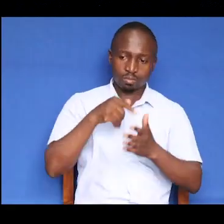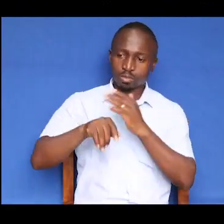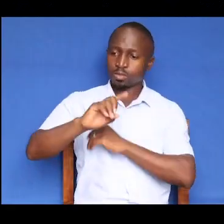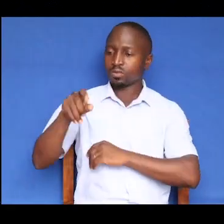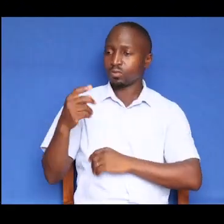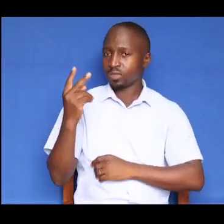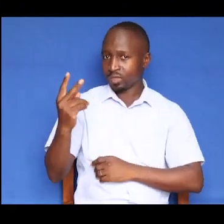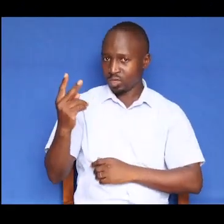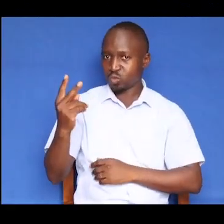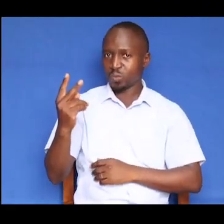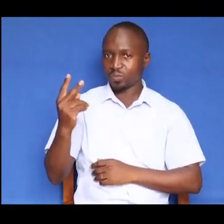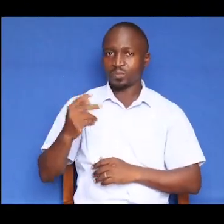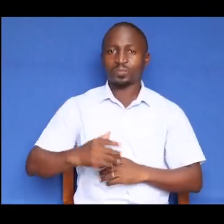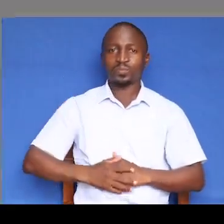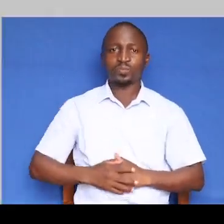number 2.